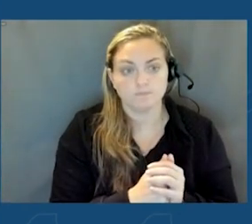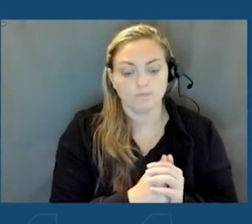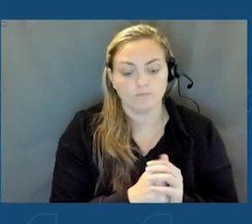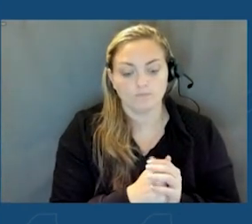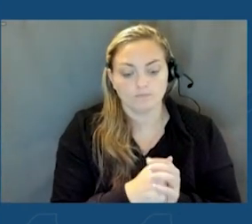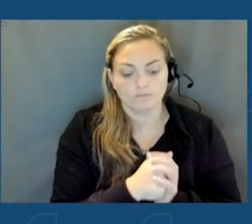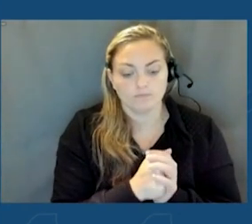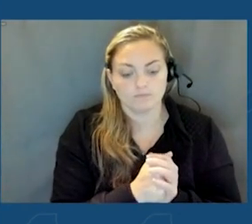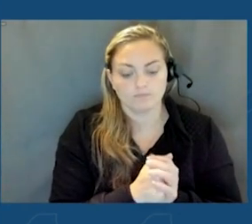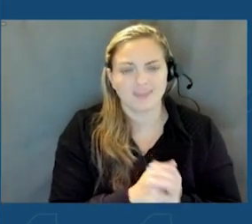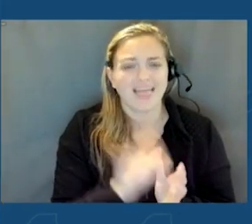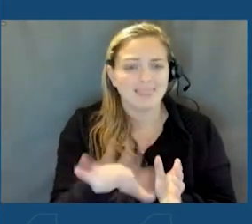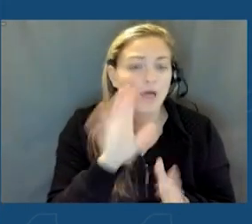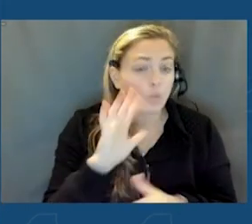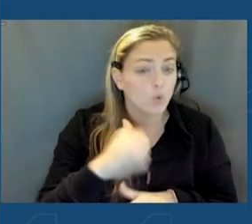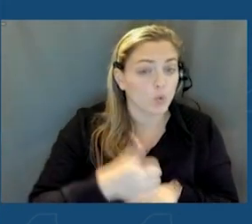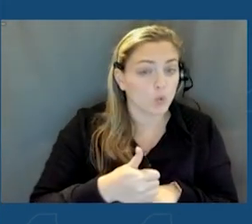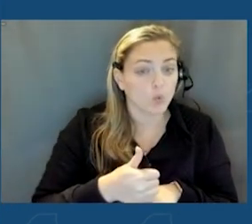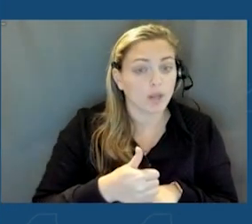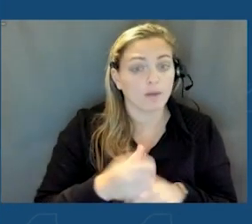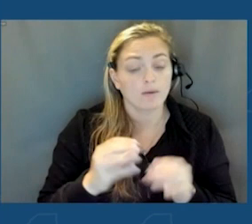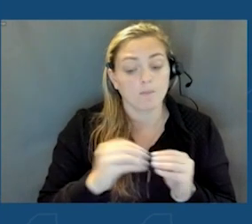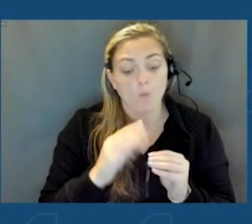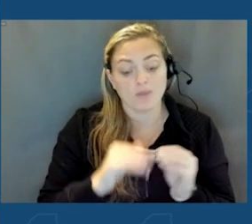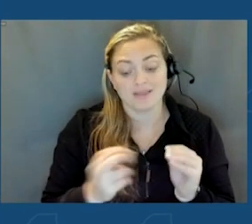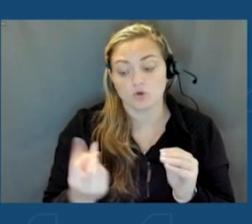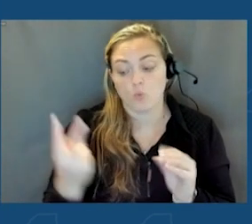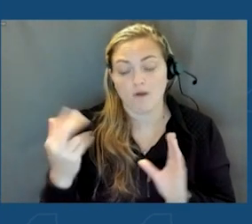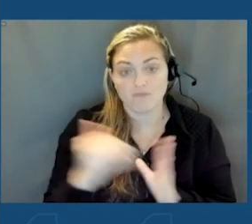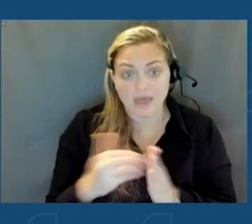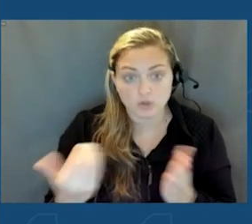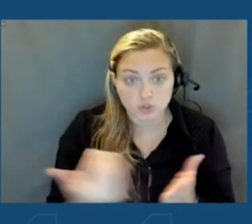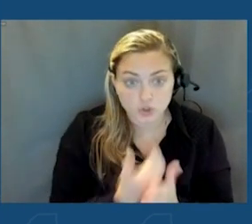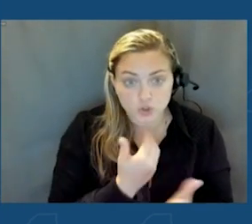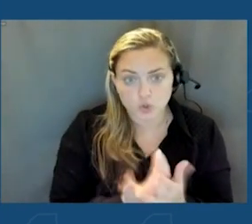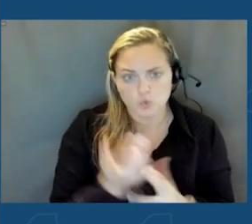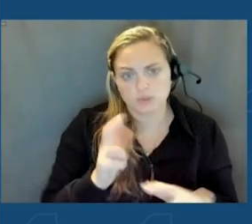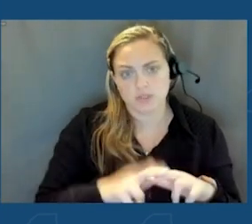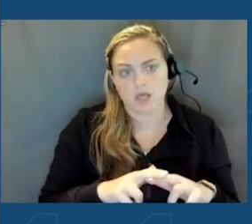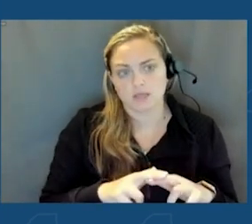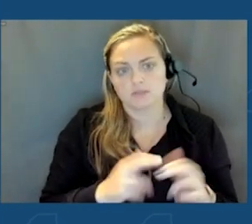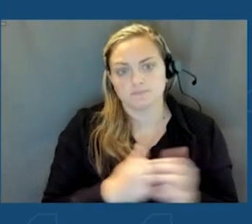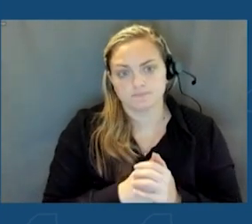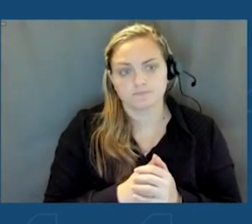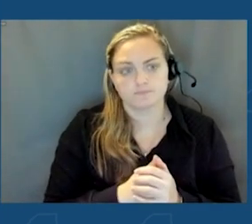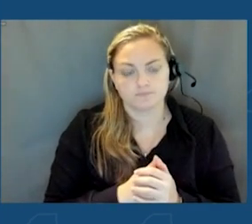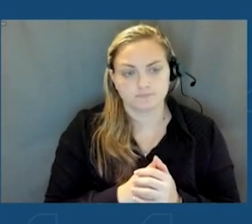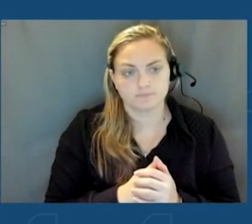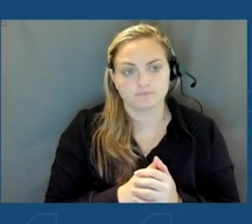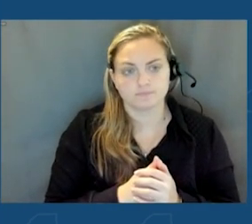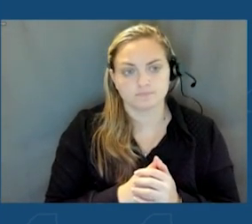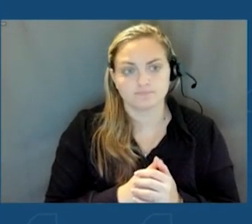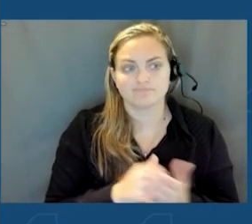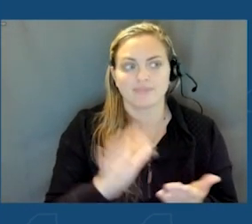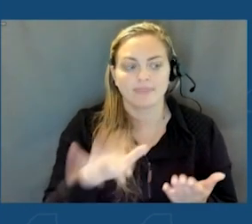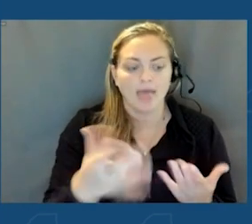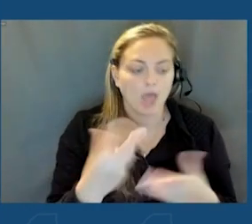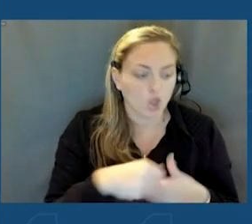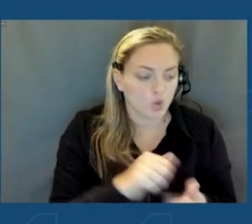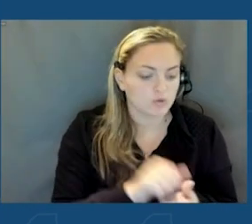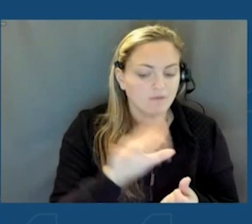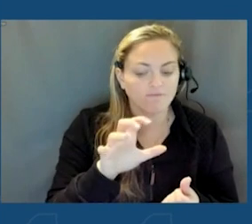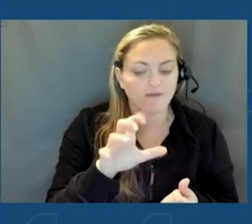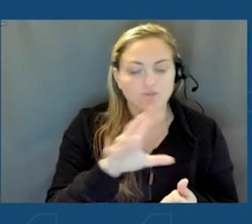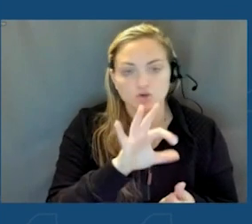And that'll create over 12,000 new slots across the state of New York. That includes